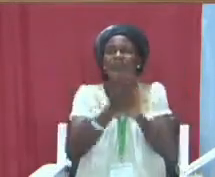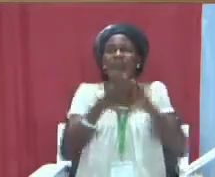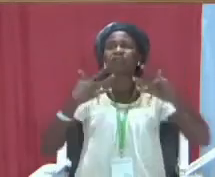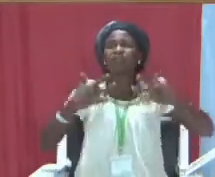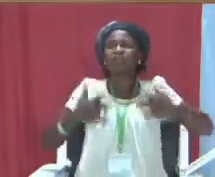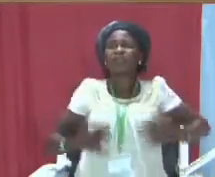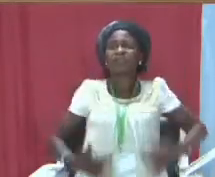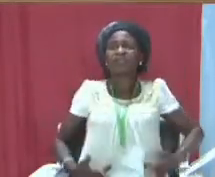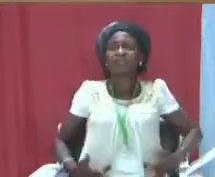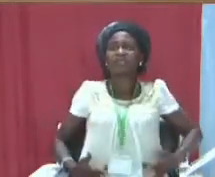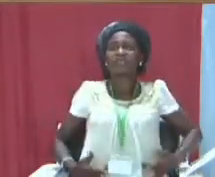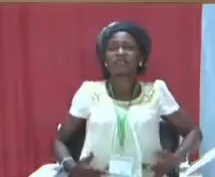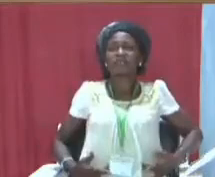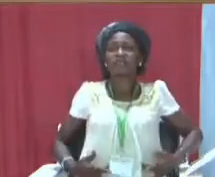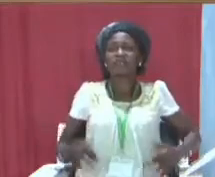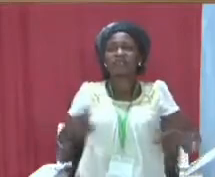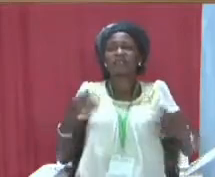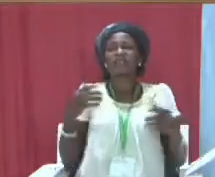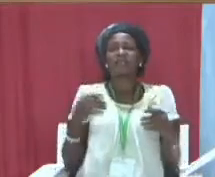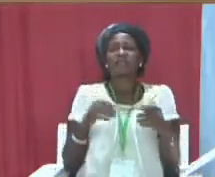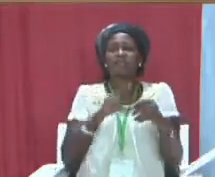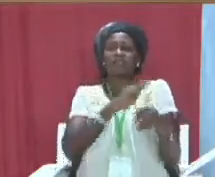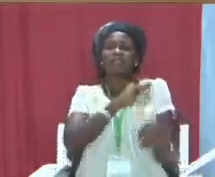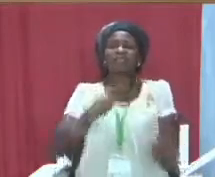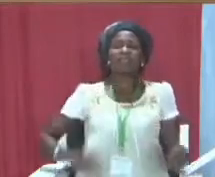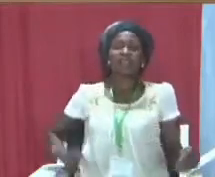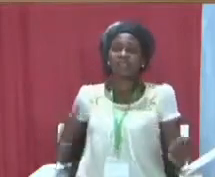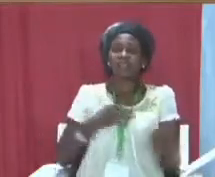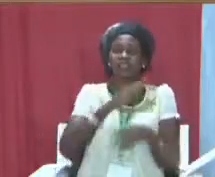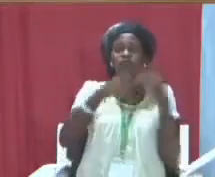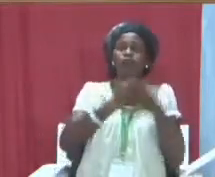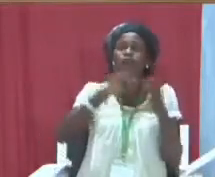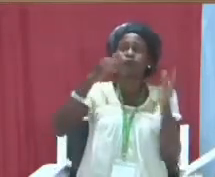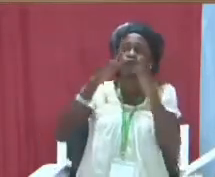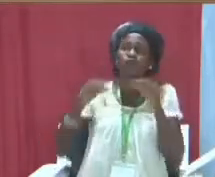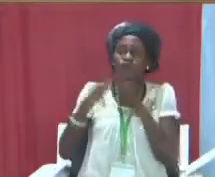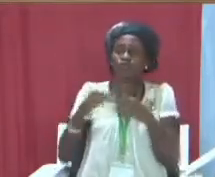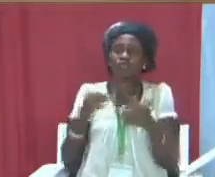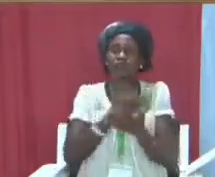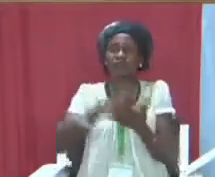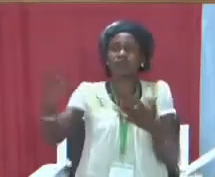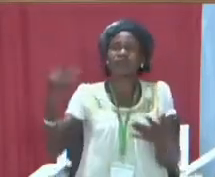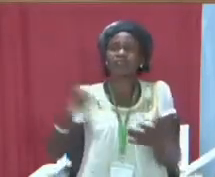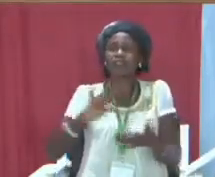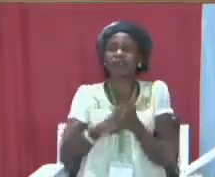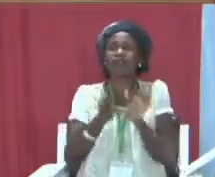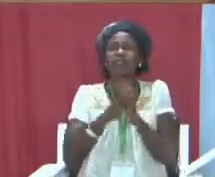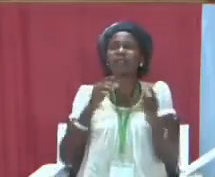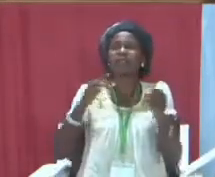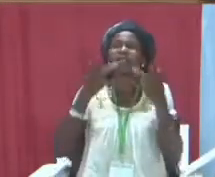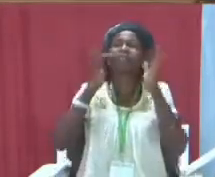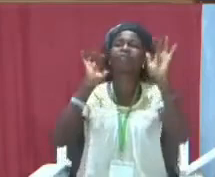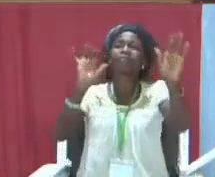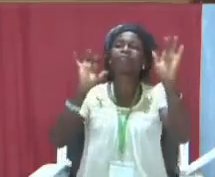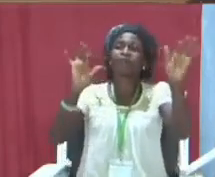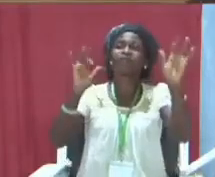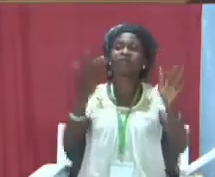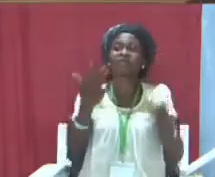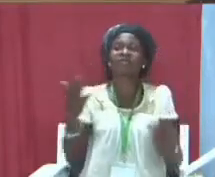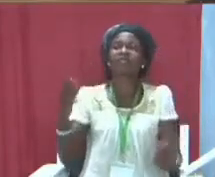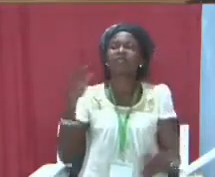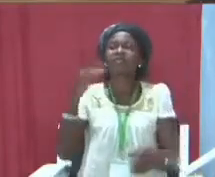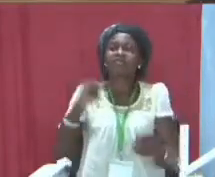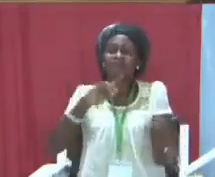depressed. Ezekiah and all Judah faced ridicule. They became a laughing stock. They